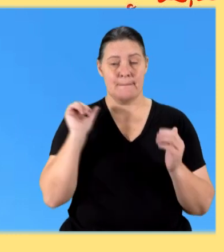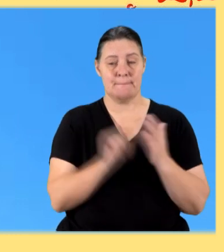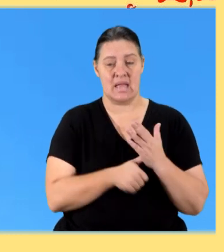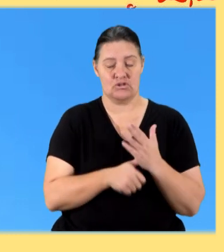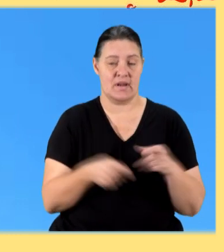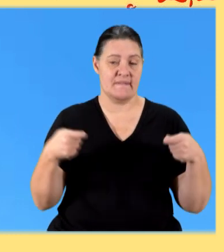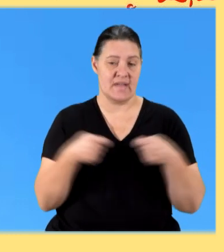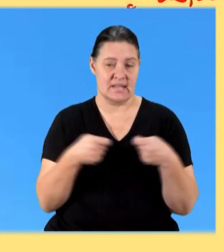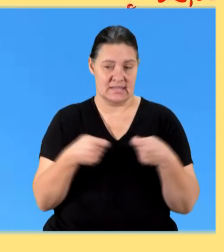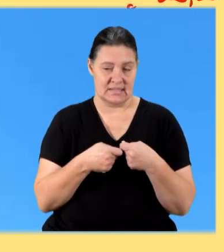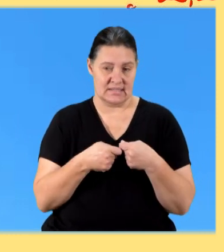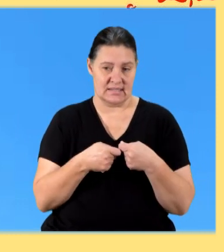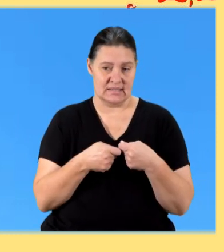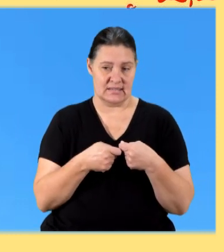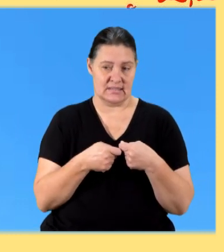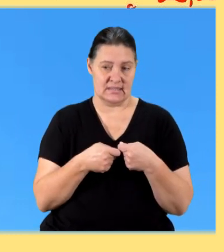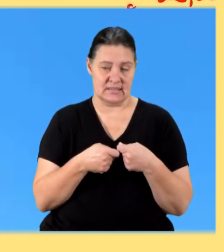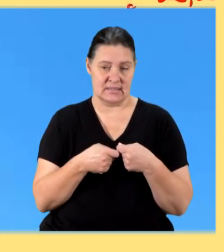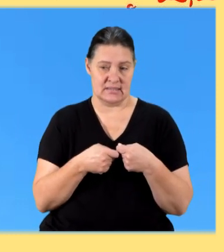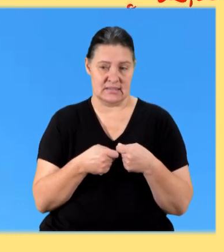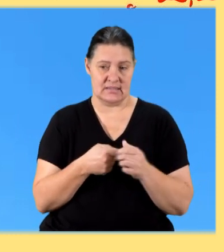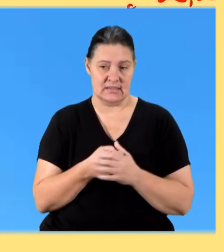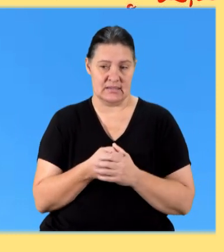pension fund